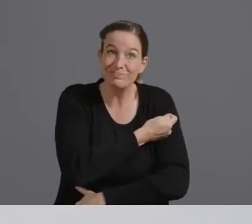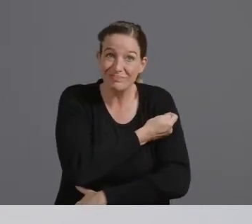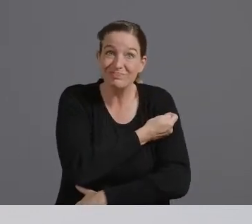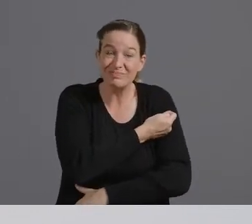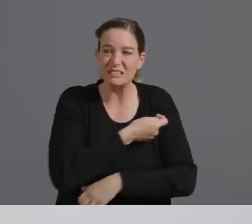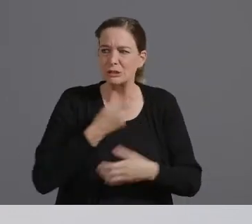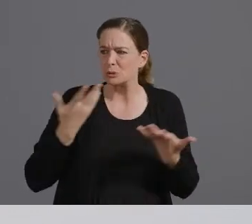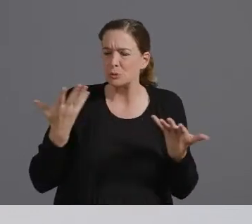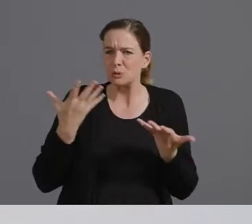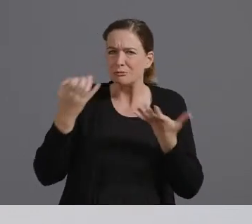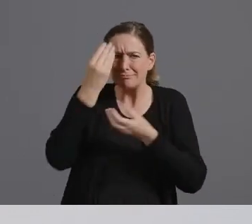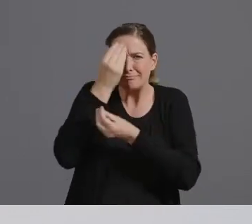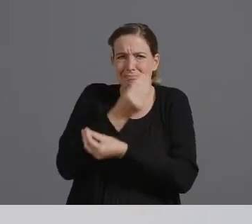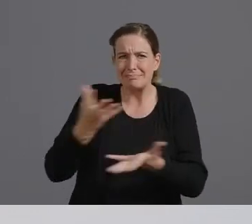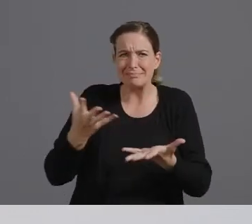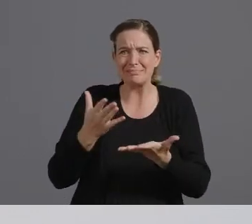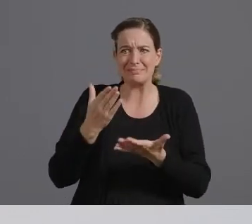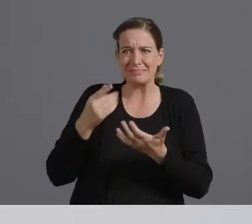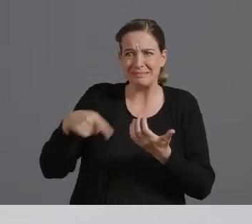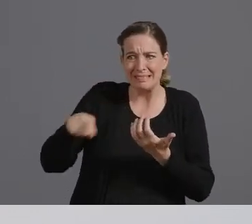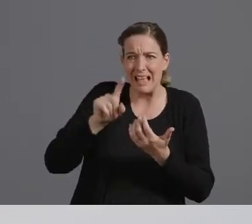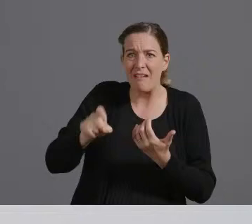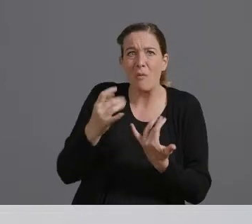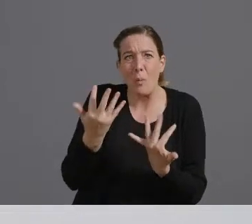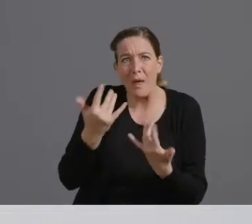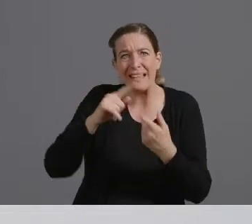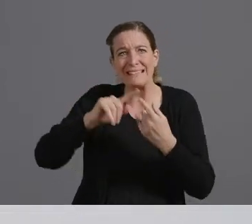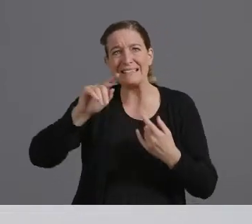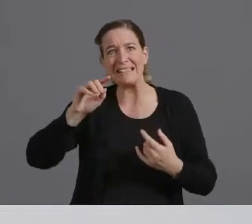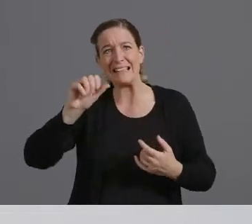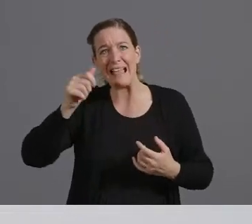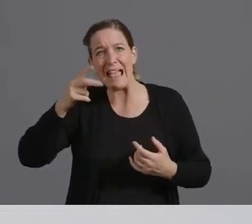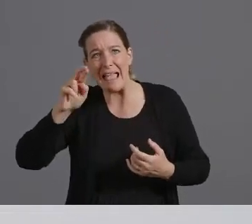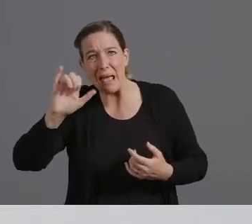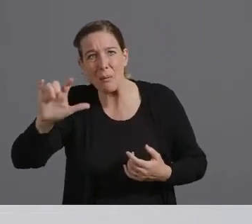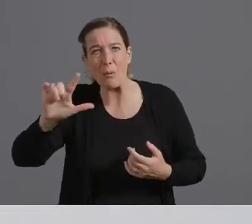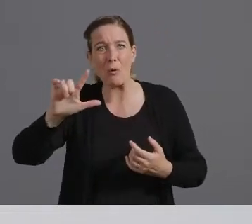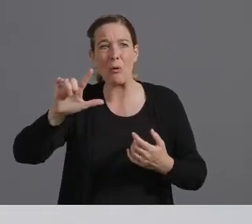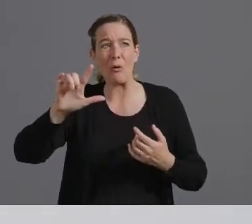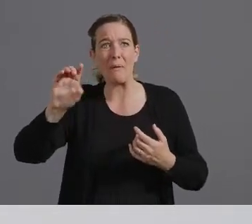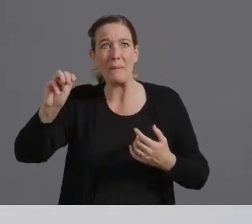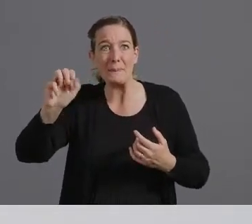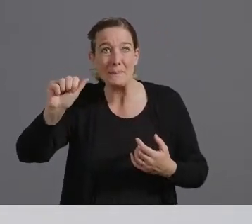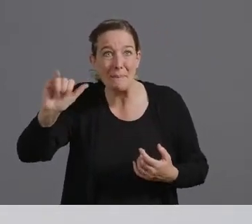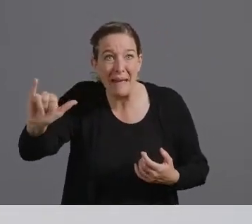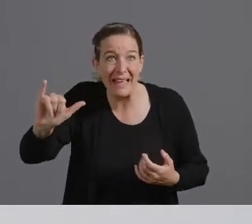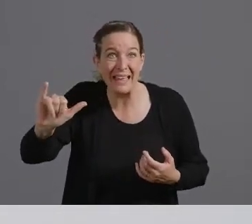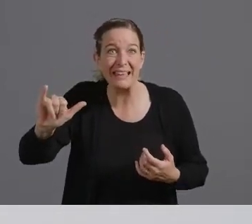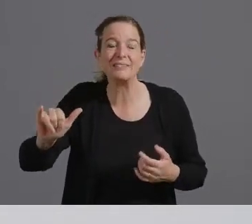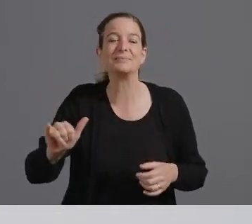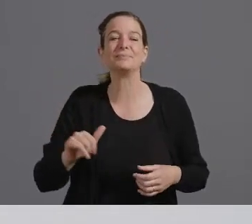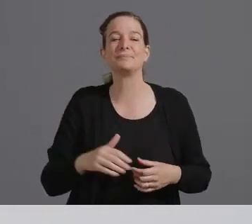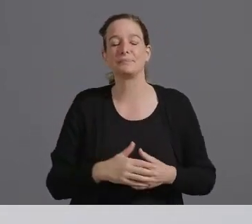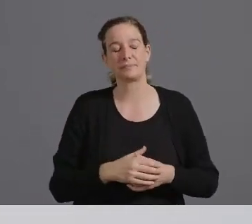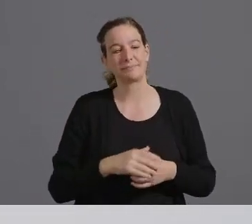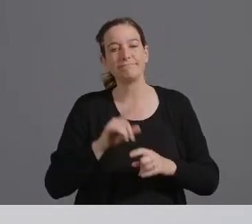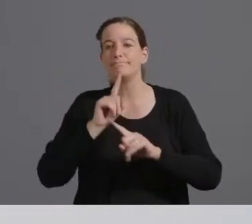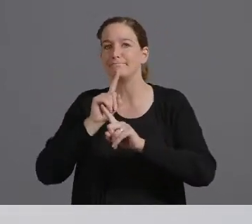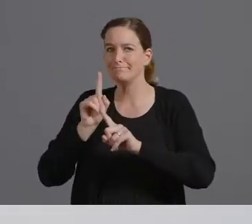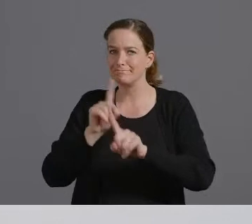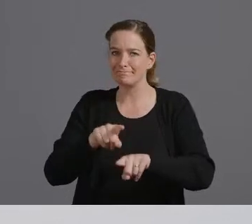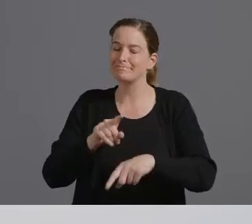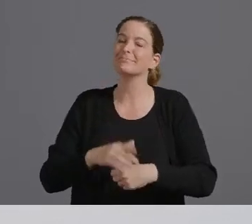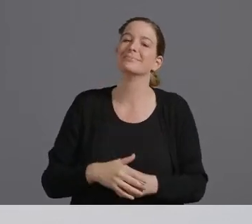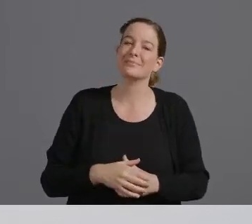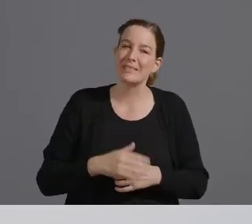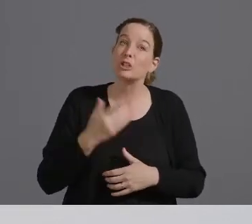end of April, some folks in May. Yeah, so that's a really great question, and it's the same question we're getting a lot. So there